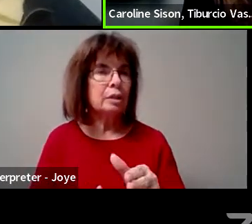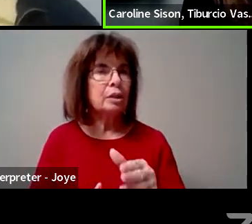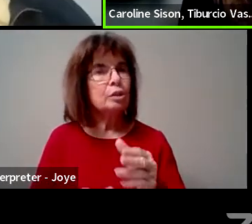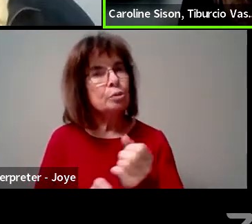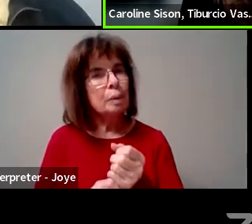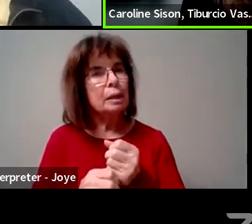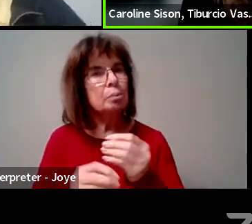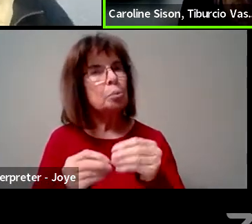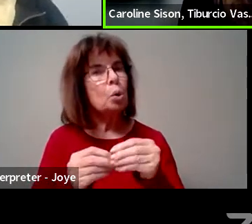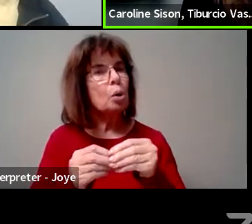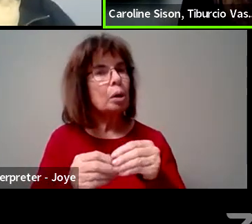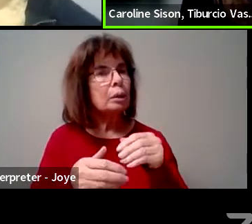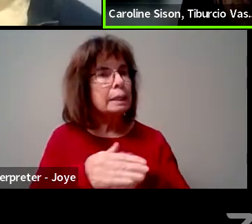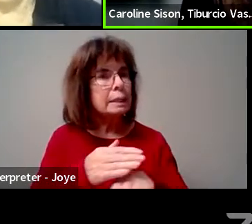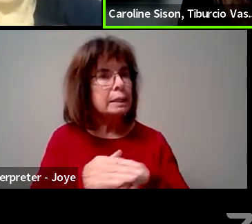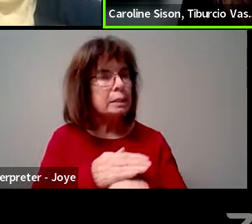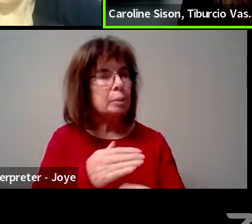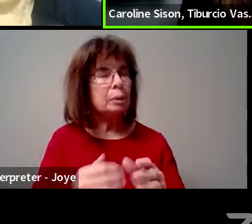accessible.